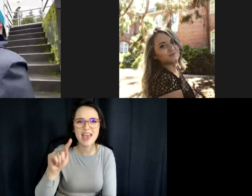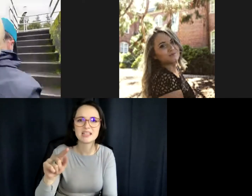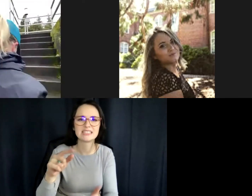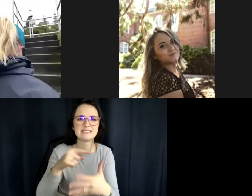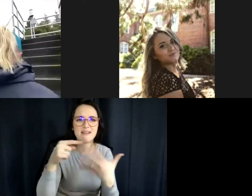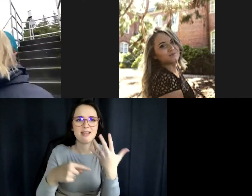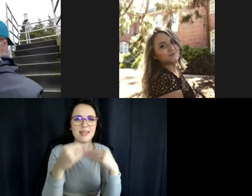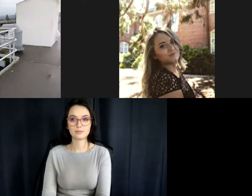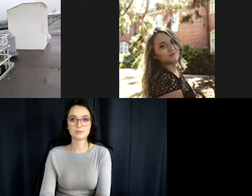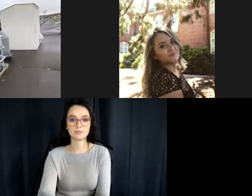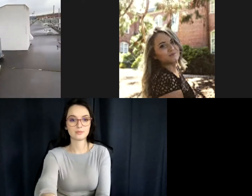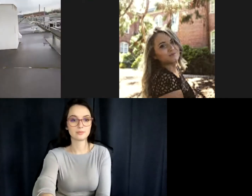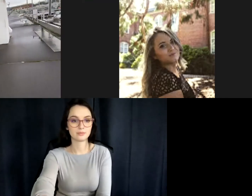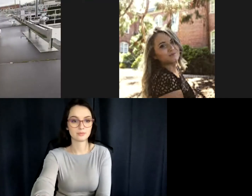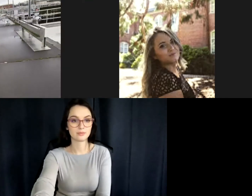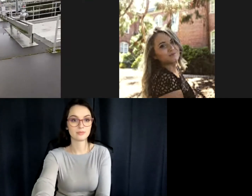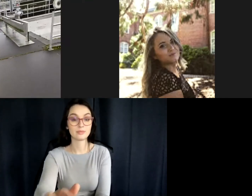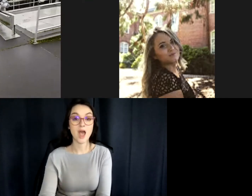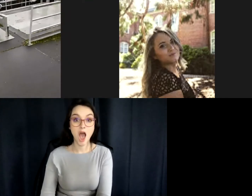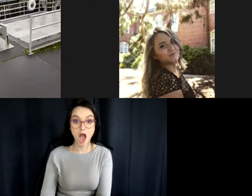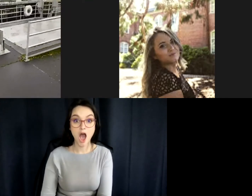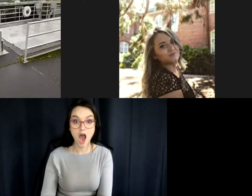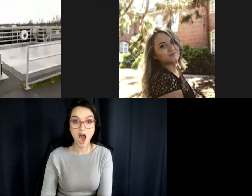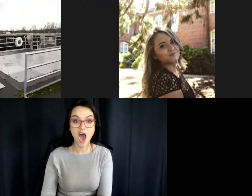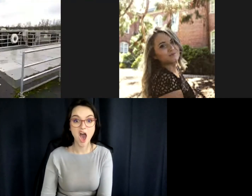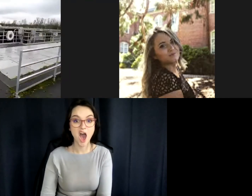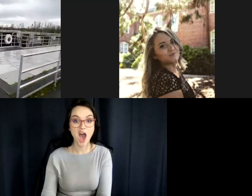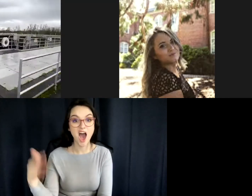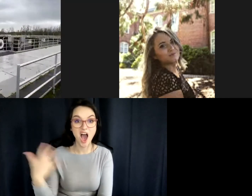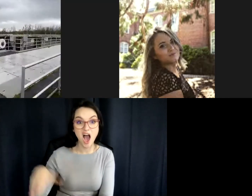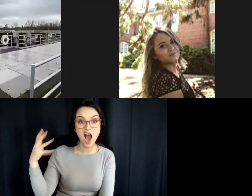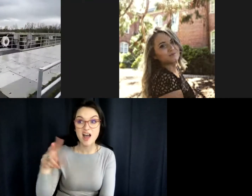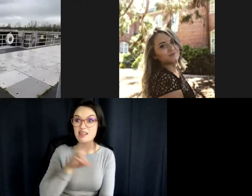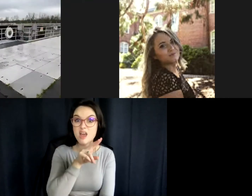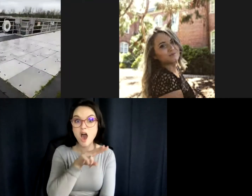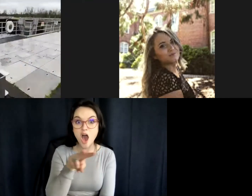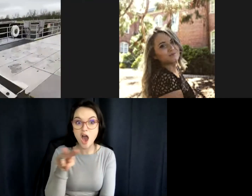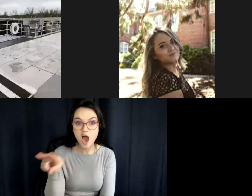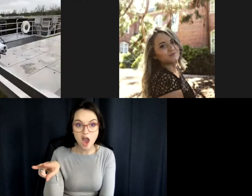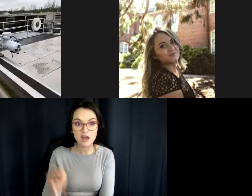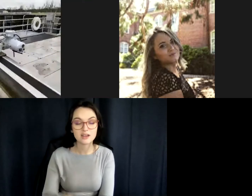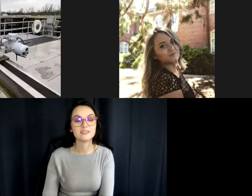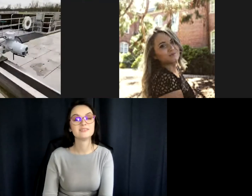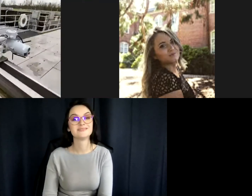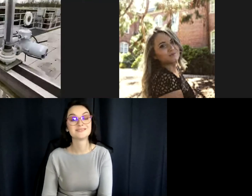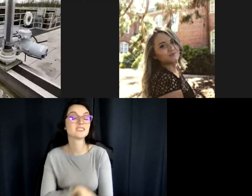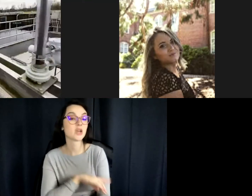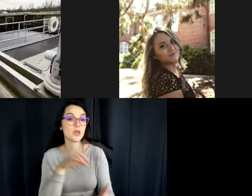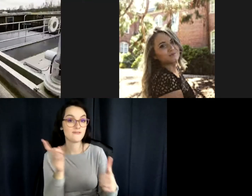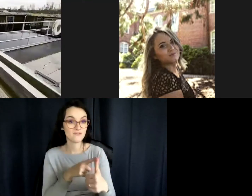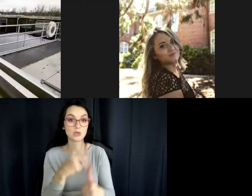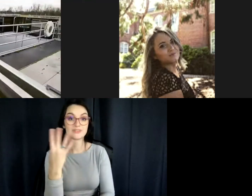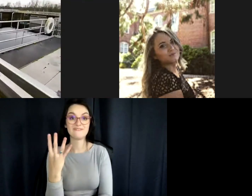So I started off, we started off the tour with physical removal. Mm-hmm. And so then we go now